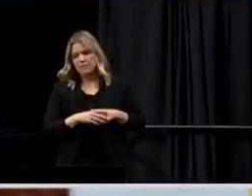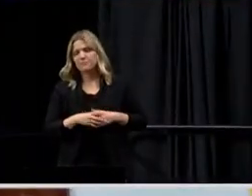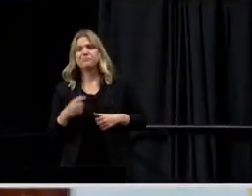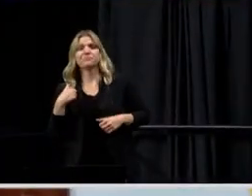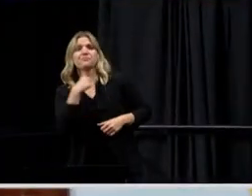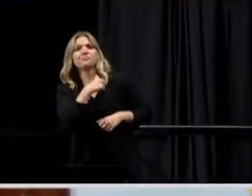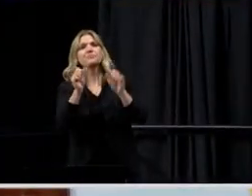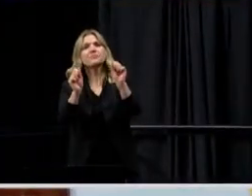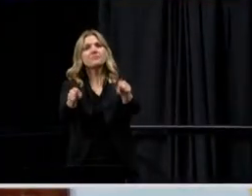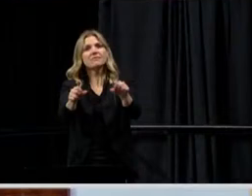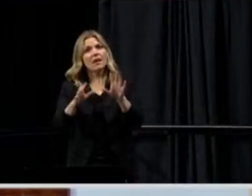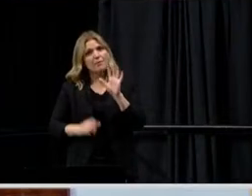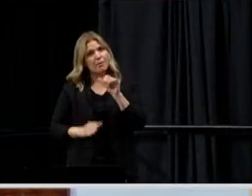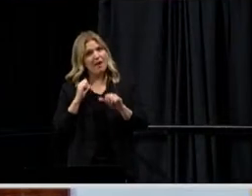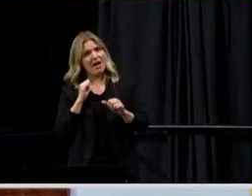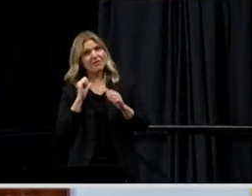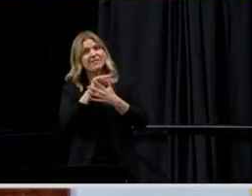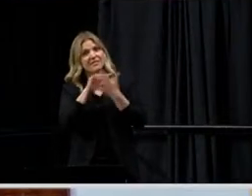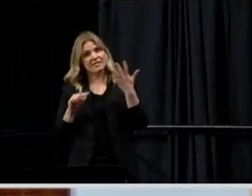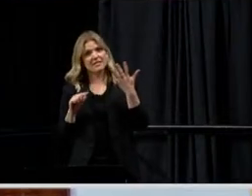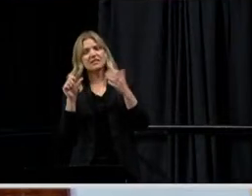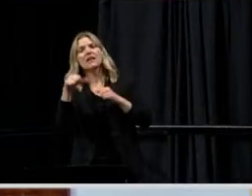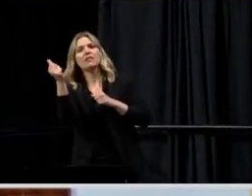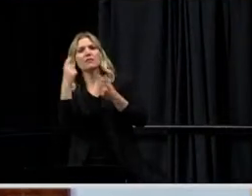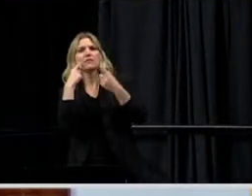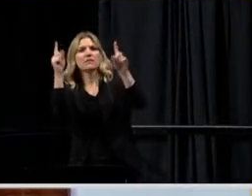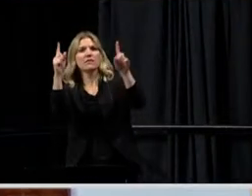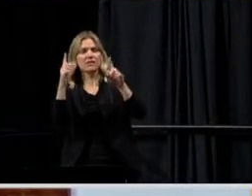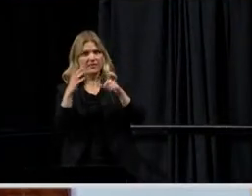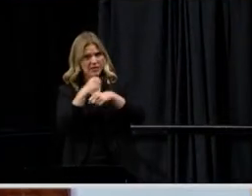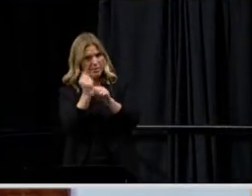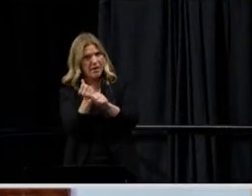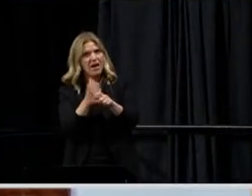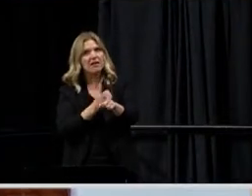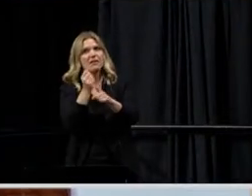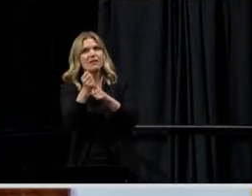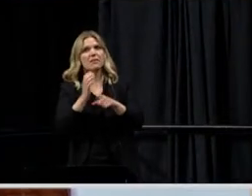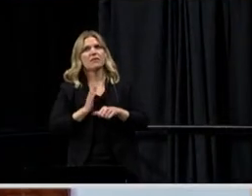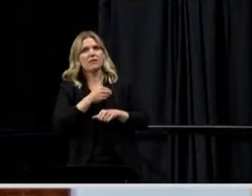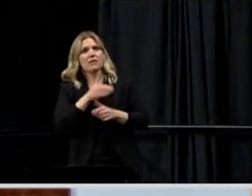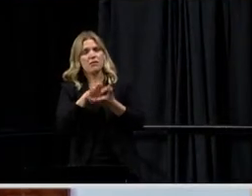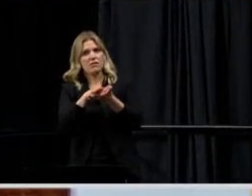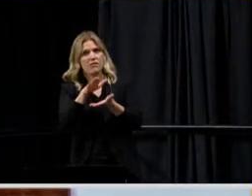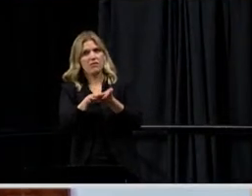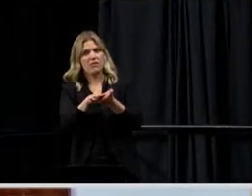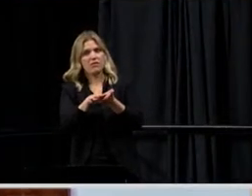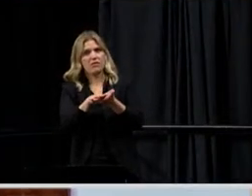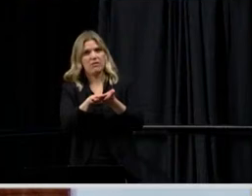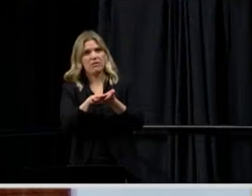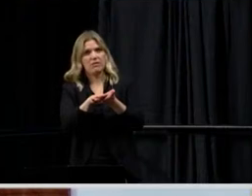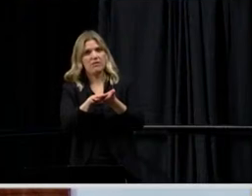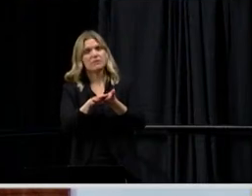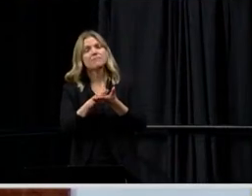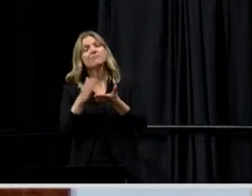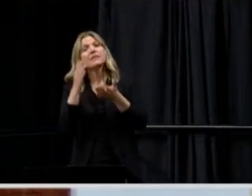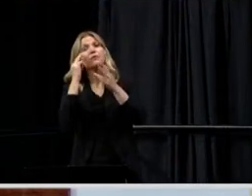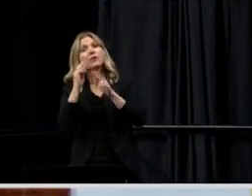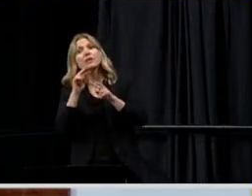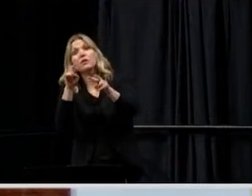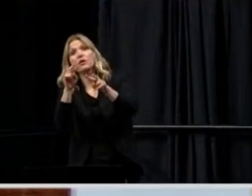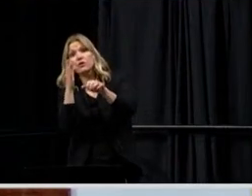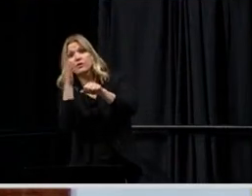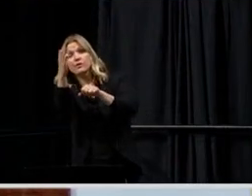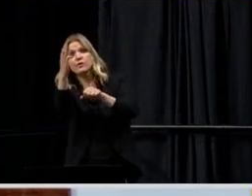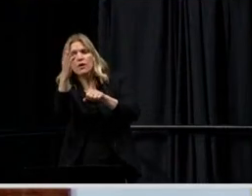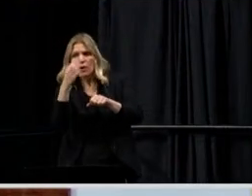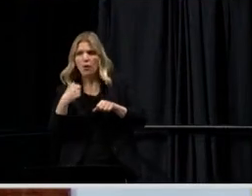We can be extremely proud of these and other accomplishments that have made a significant impact on our school. Looking to the future, we must